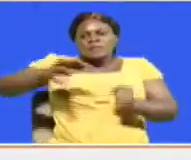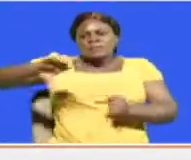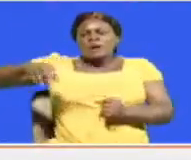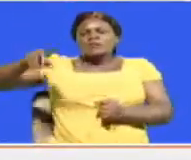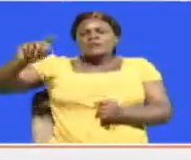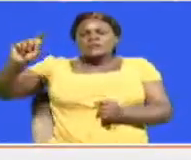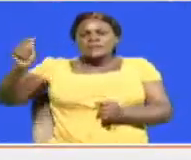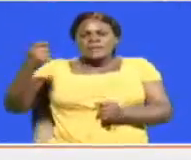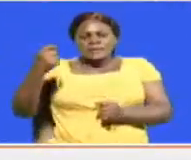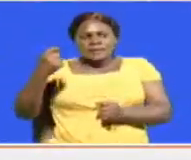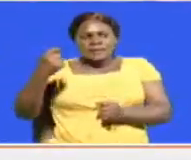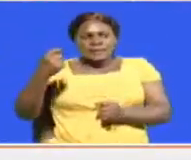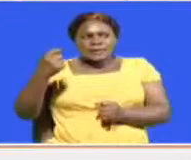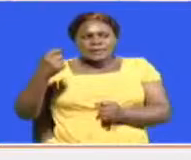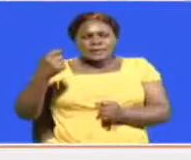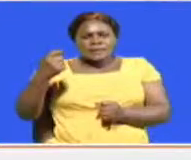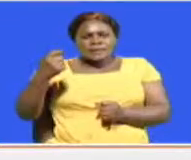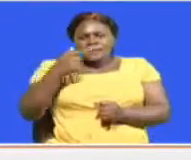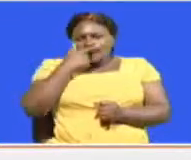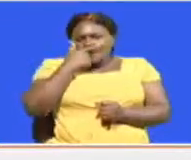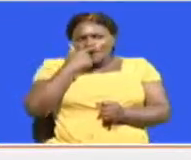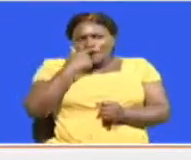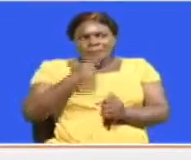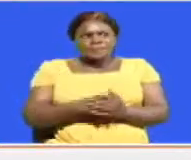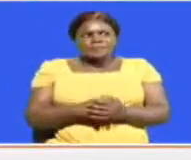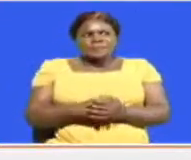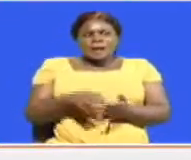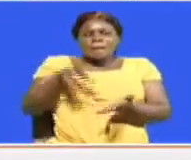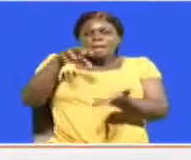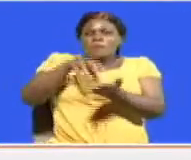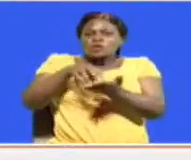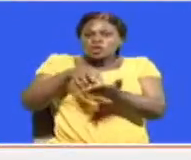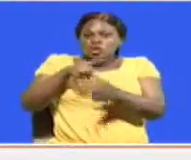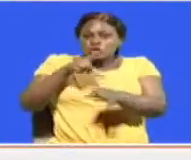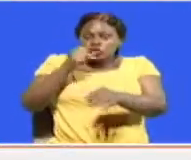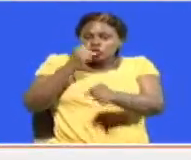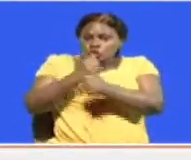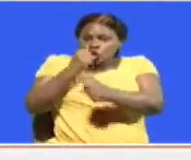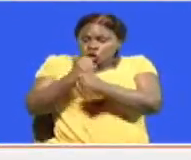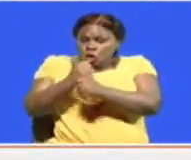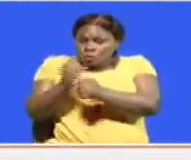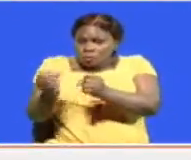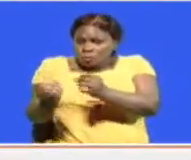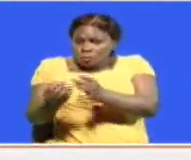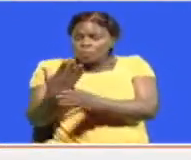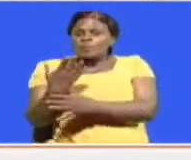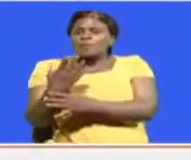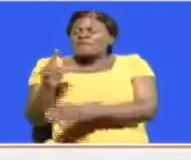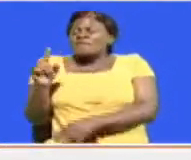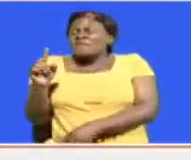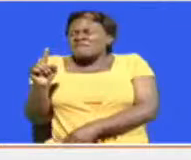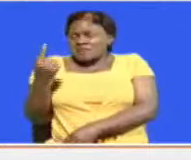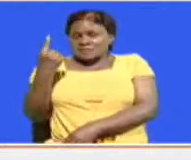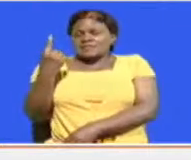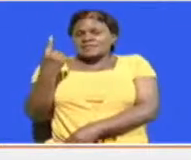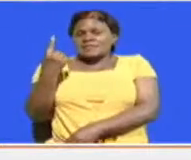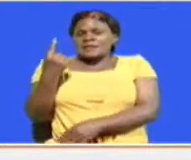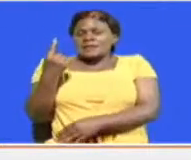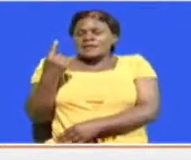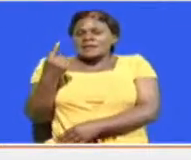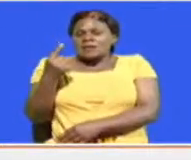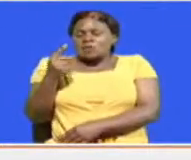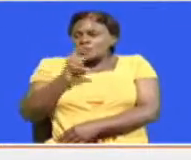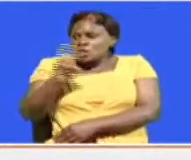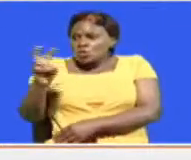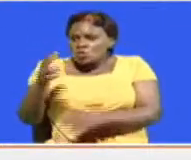Kenya and Rift Valley voting blocks. Nafasi ya kazi ikipatikana, kwanza tuangalie wale ambaye